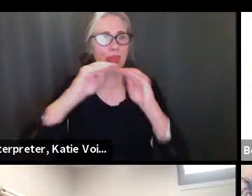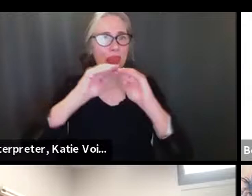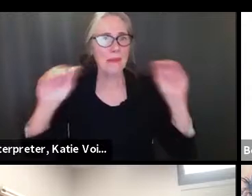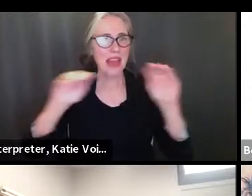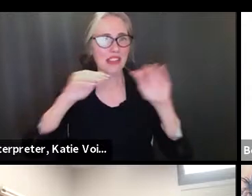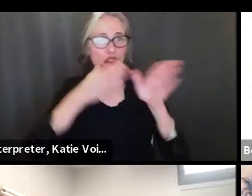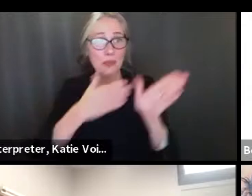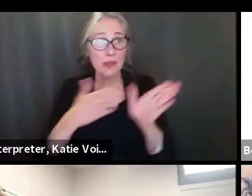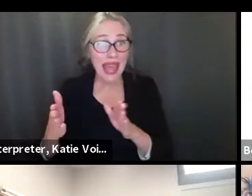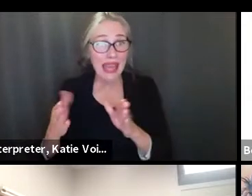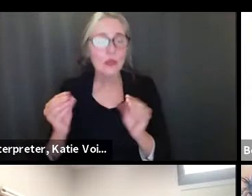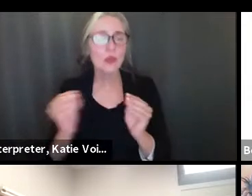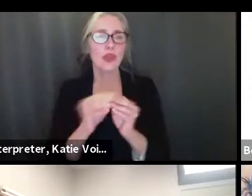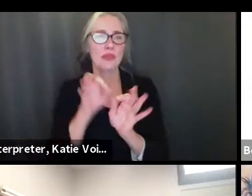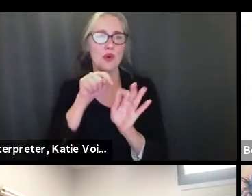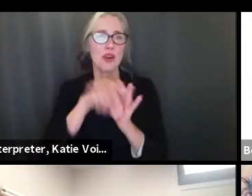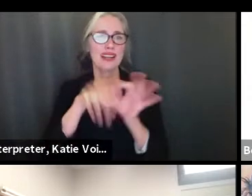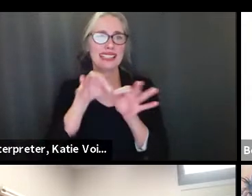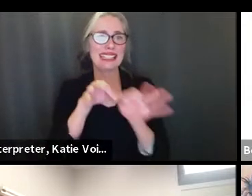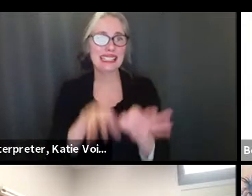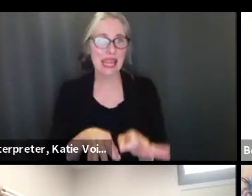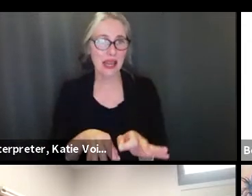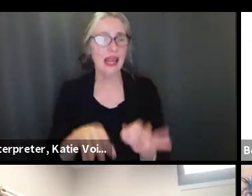district. Next slide.